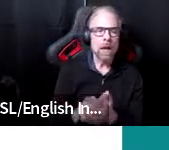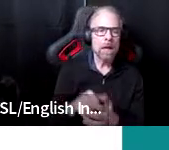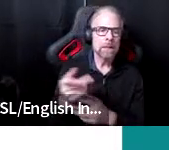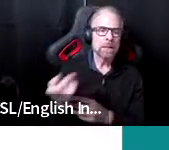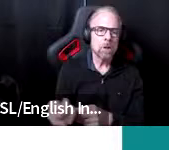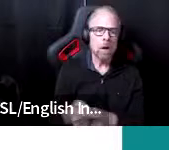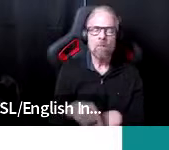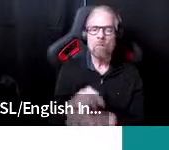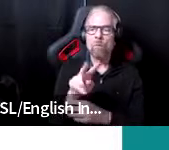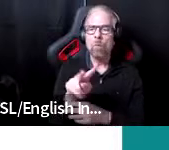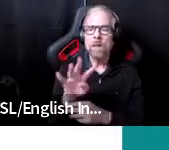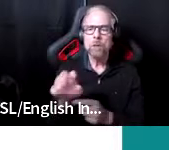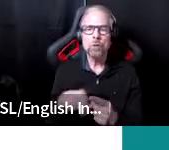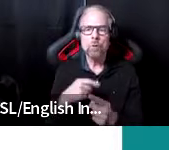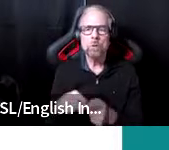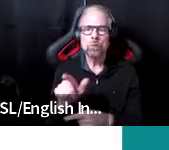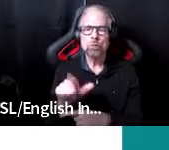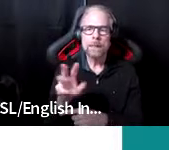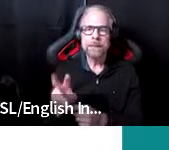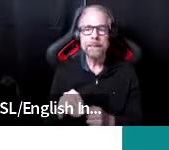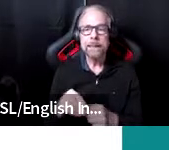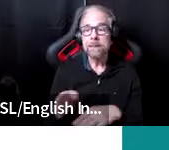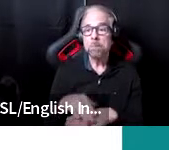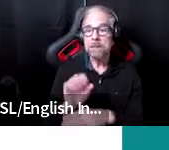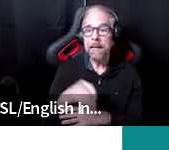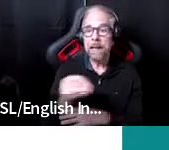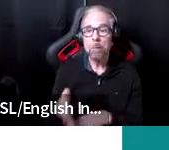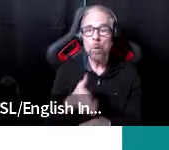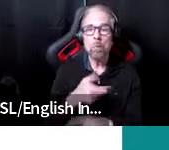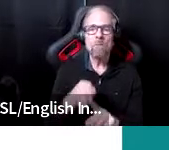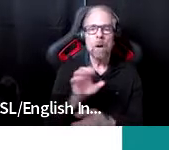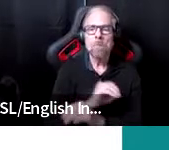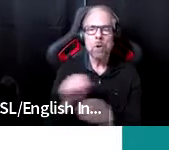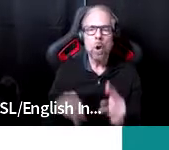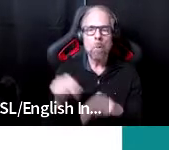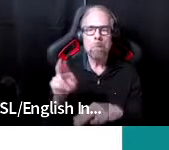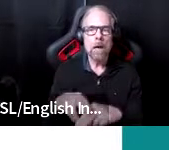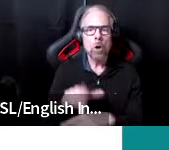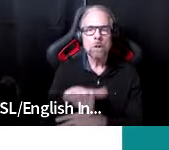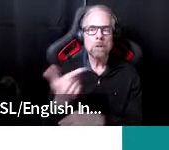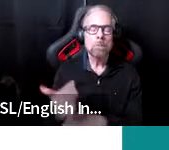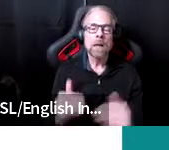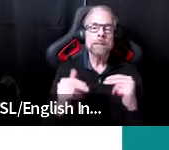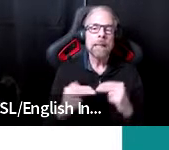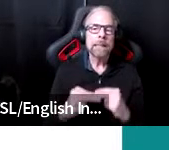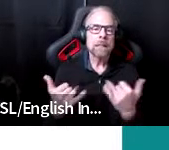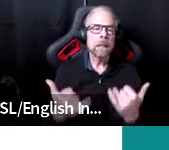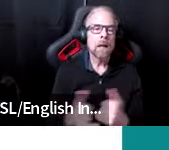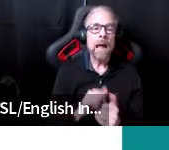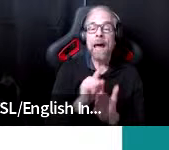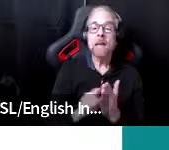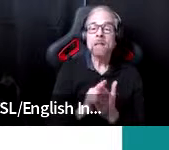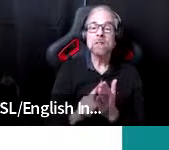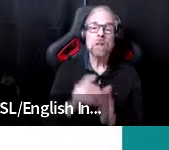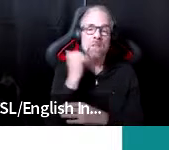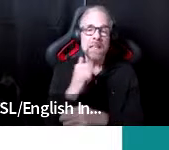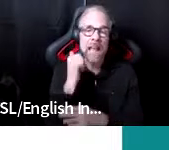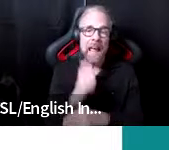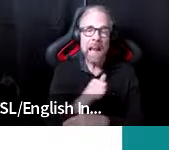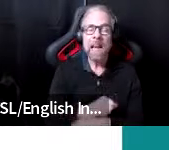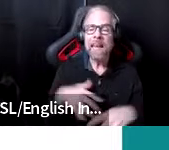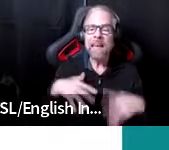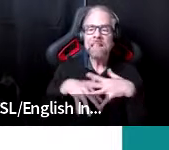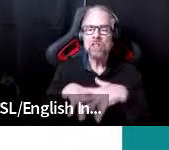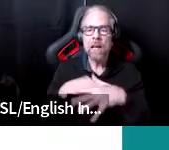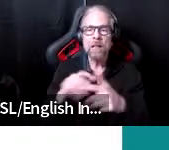no build alternative. Next slide. Next, I'm going to talk about the hours of daily congestion at the I-5 Columbia